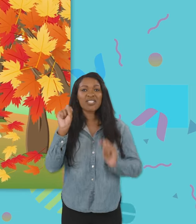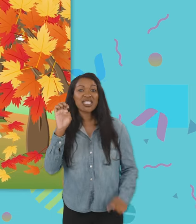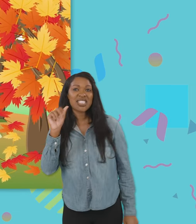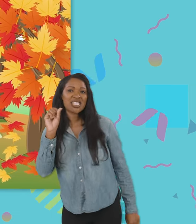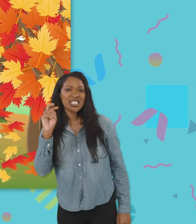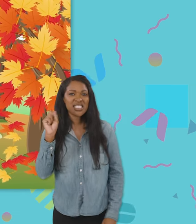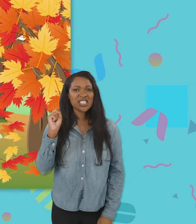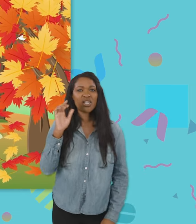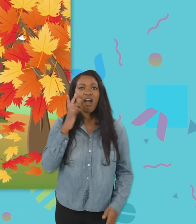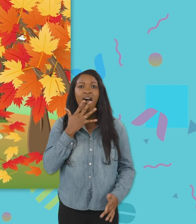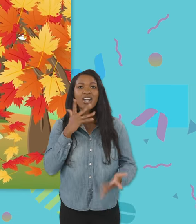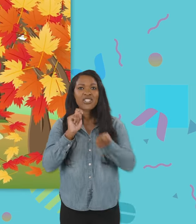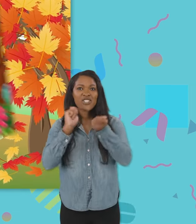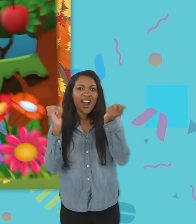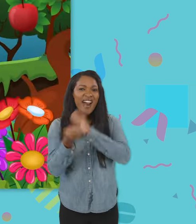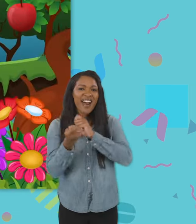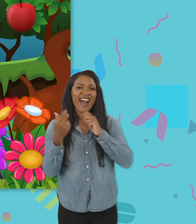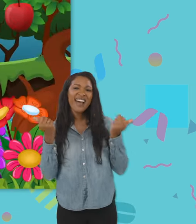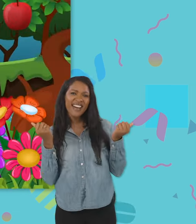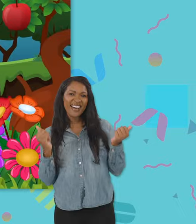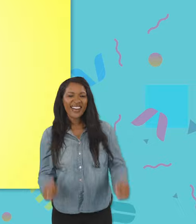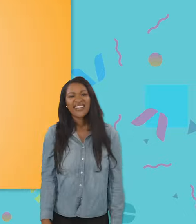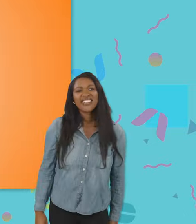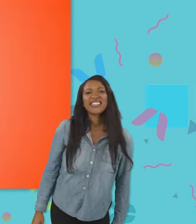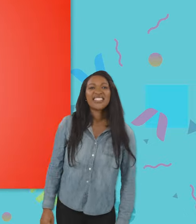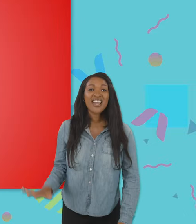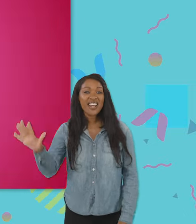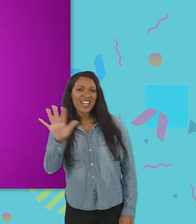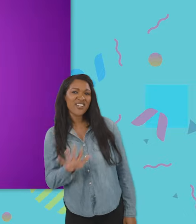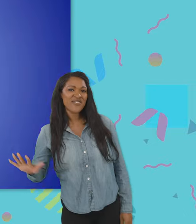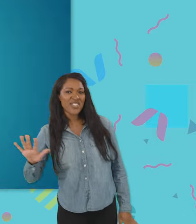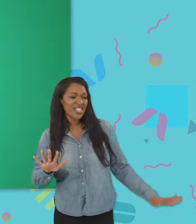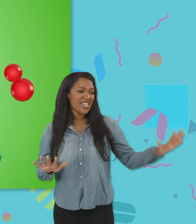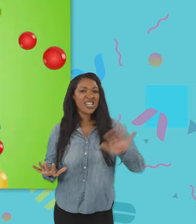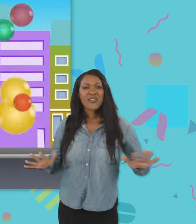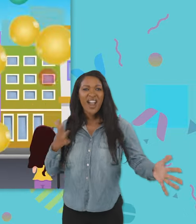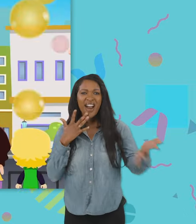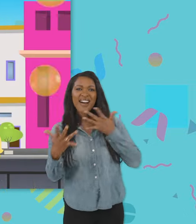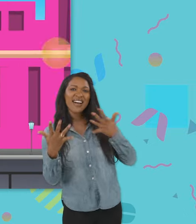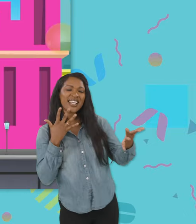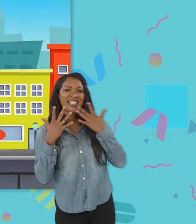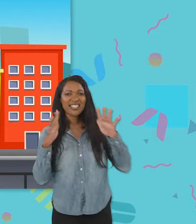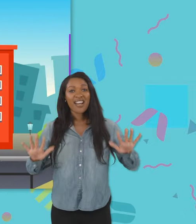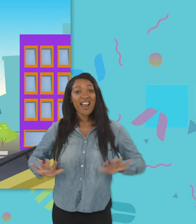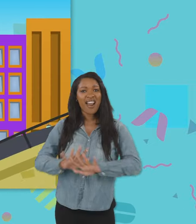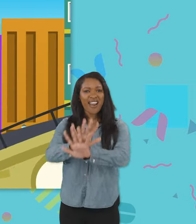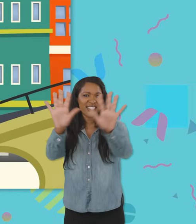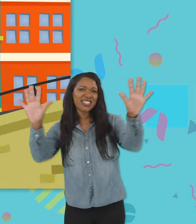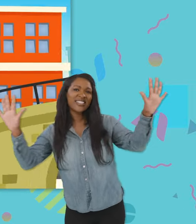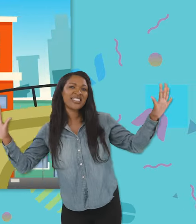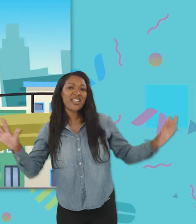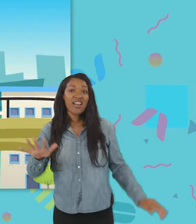the colors change. Everywhere you look, there's colors all around. Anywhere you look, there's